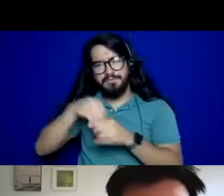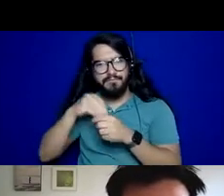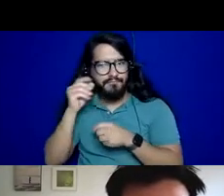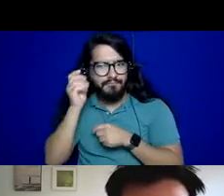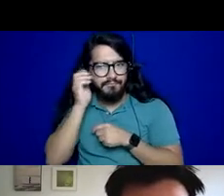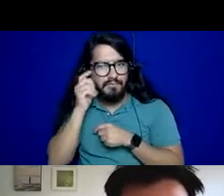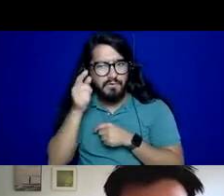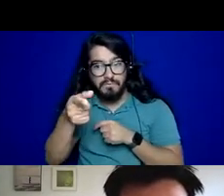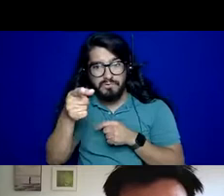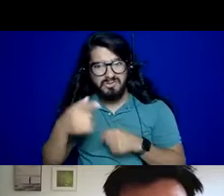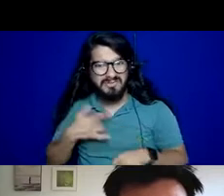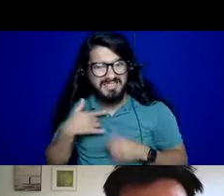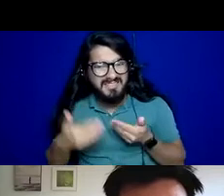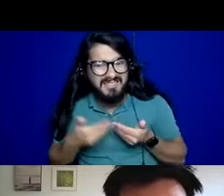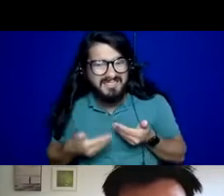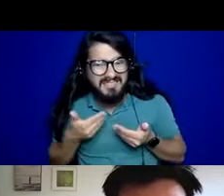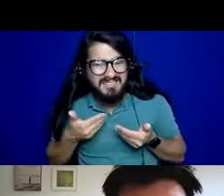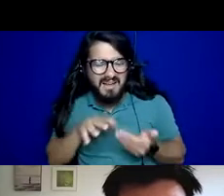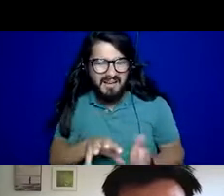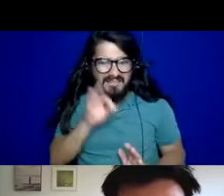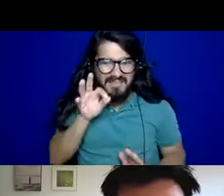Or easy?